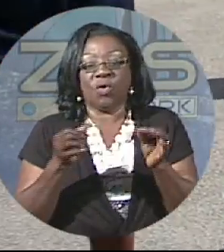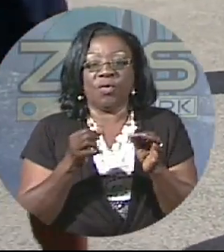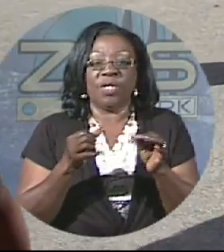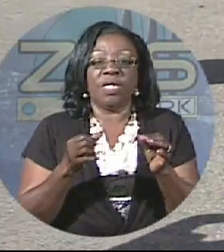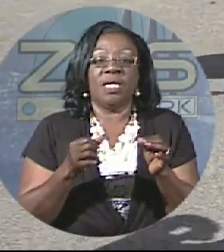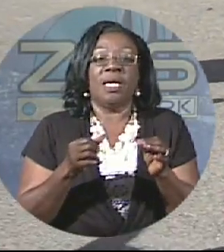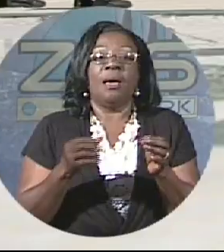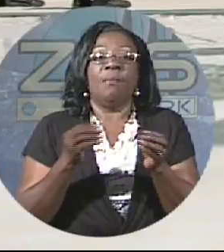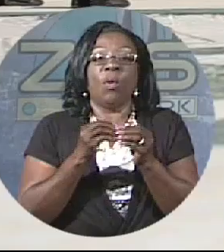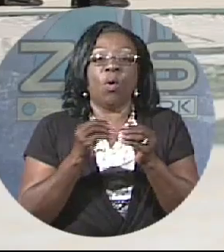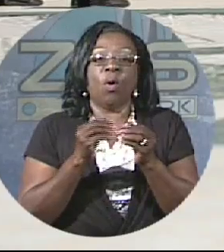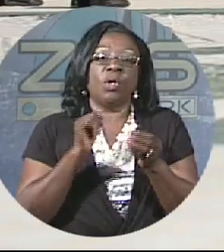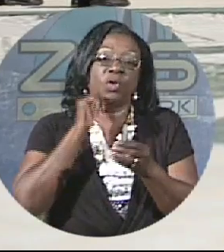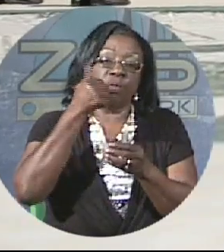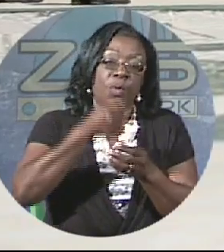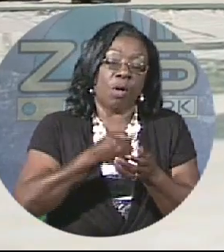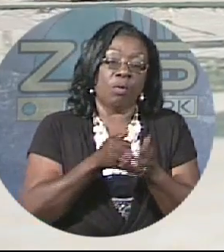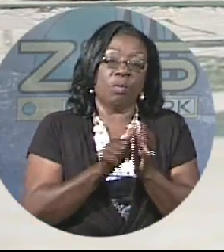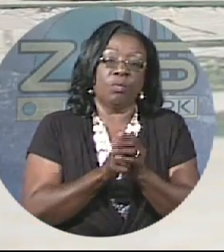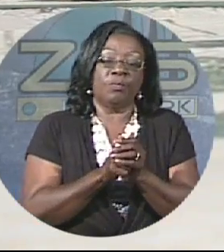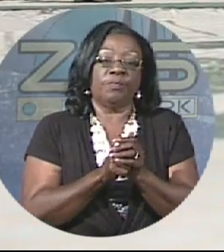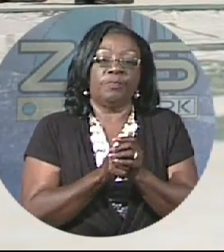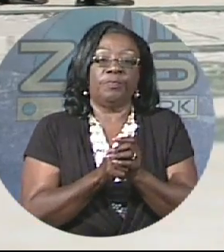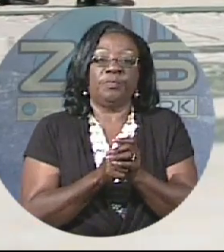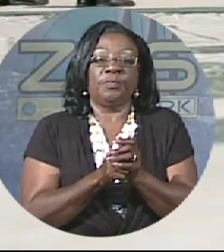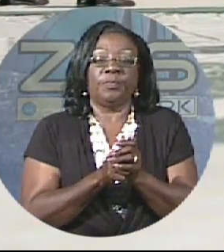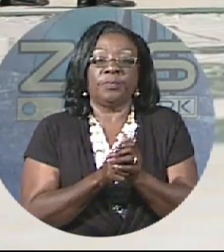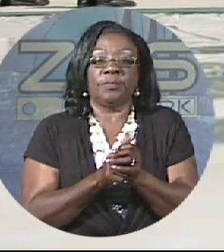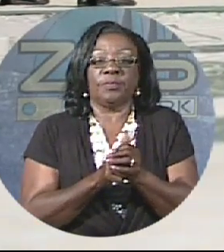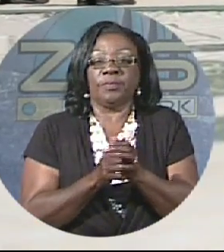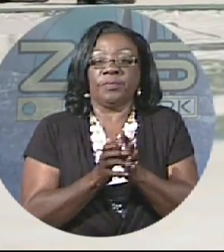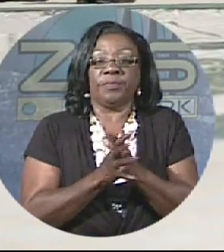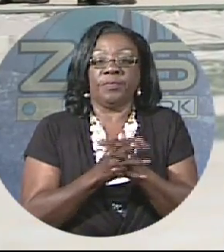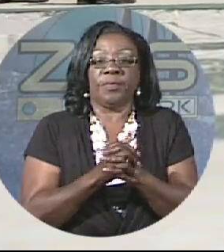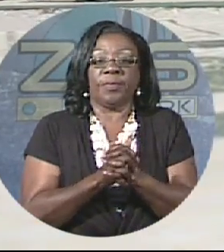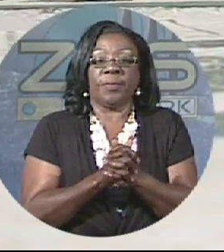2 of A Day in the Life of a Marine. Jiminy DeSwain, ZNS Network News.